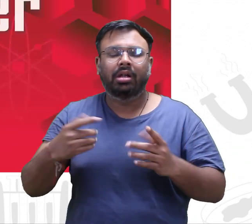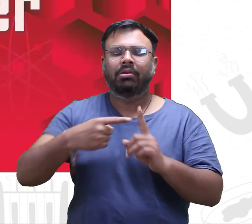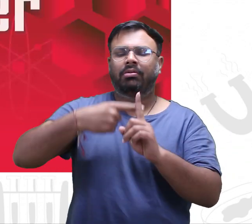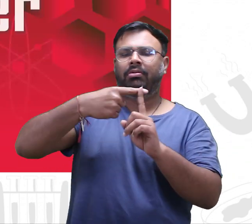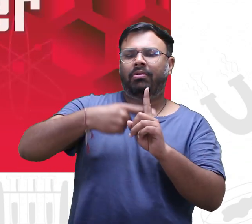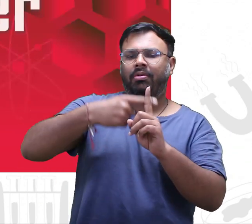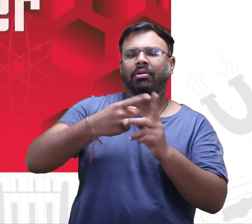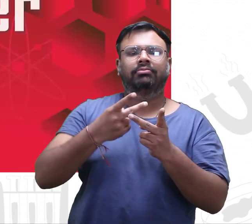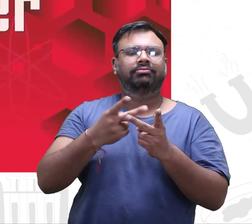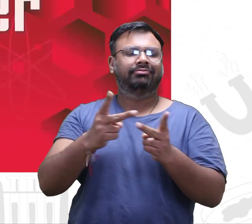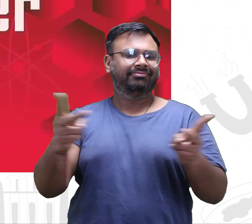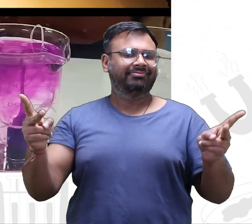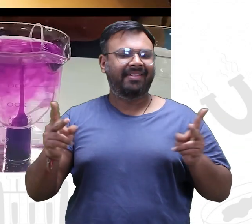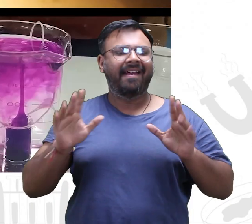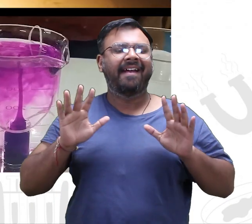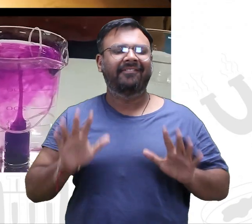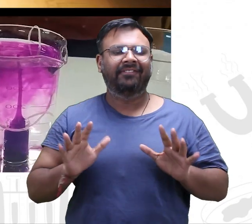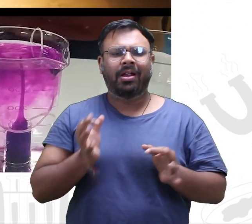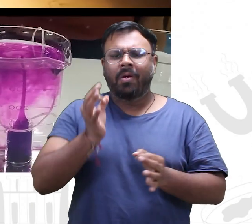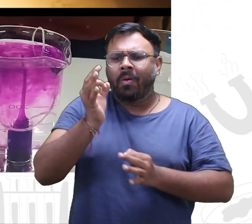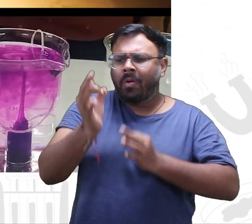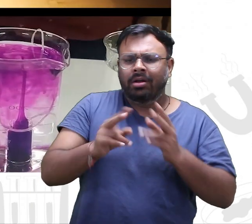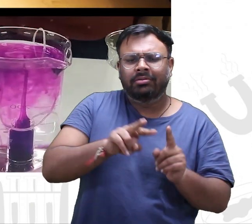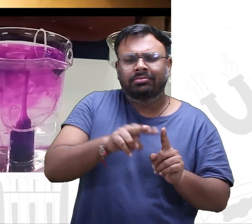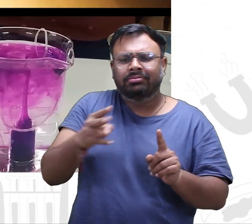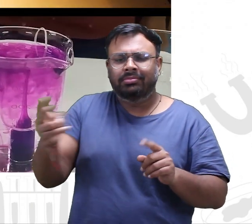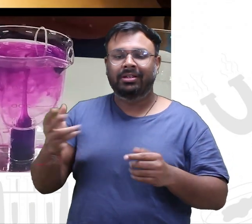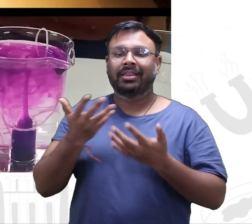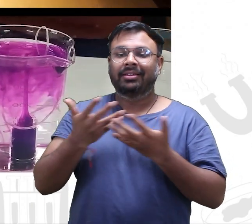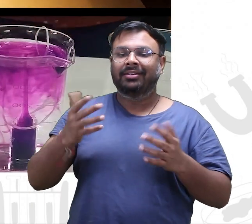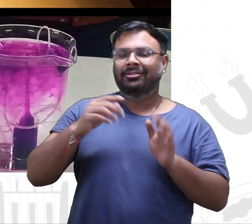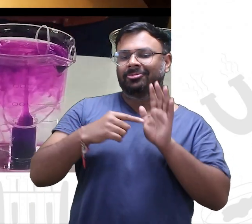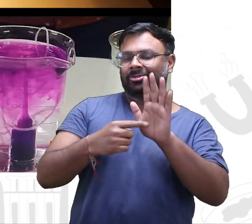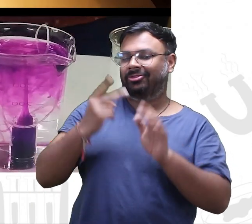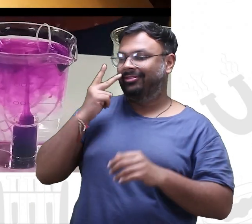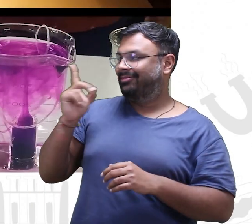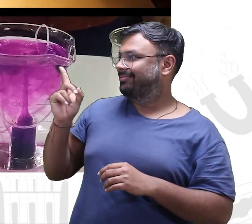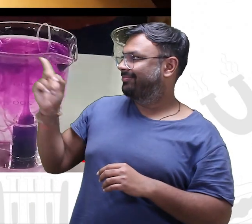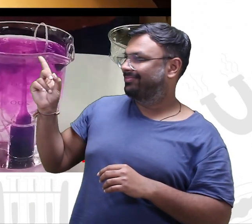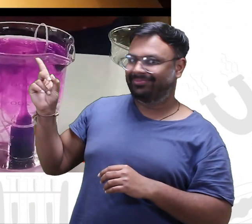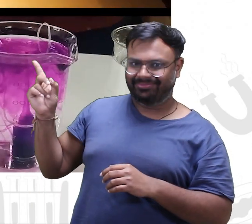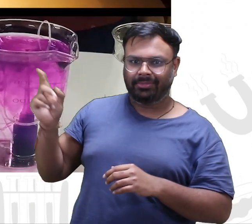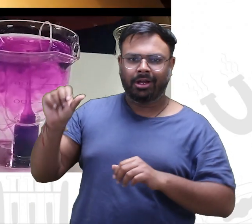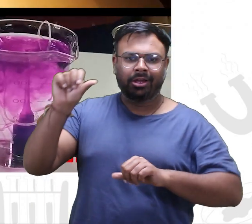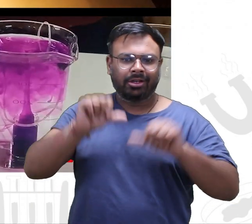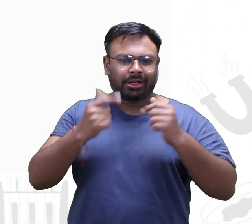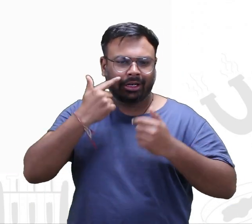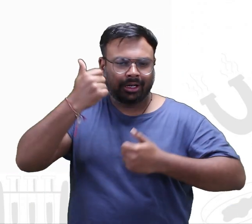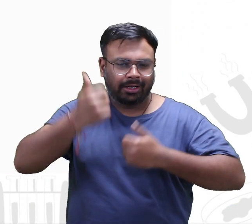temperature difference. There are three different modes of heat transfer: conduction, convection, and